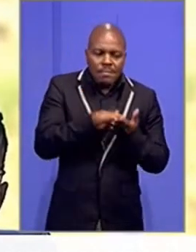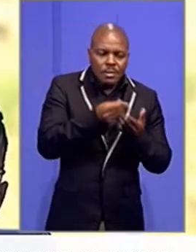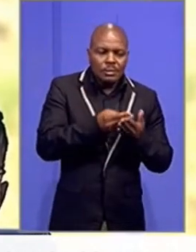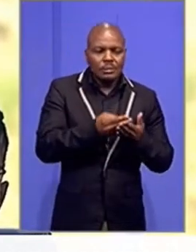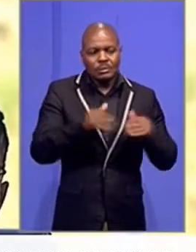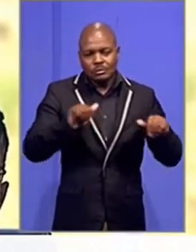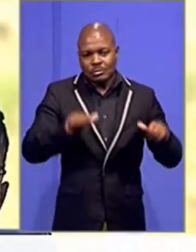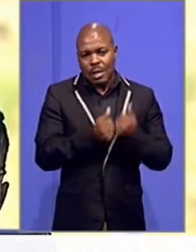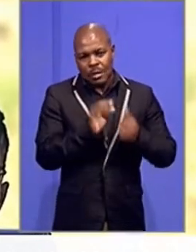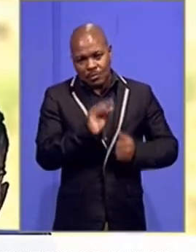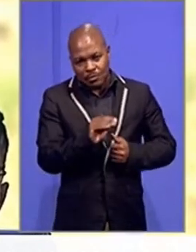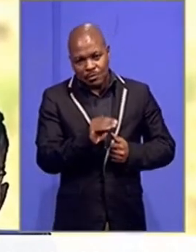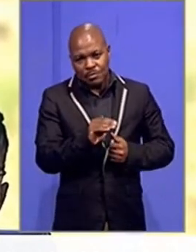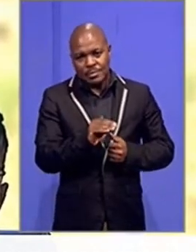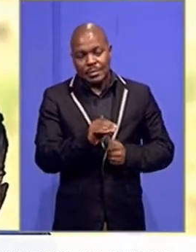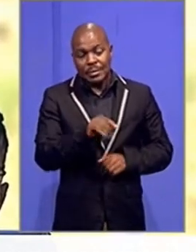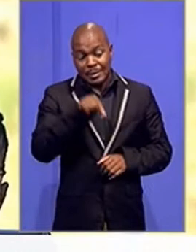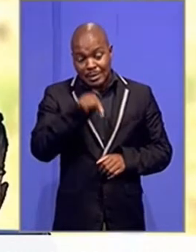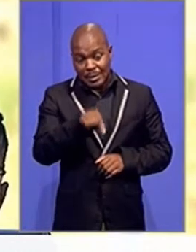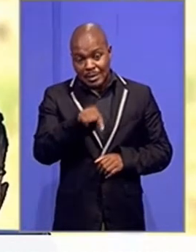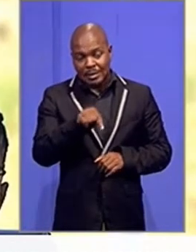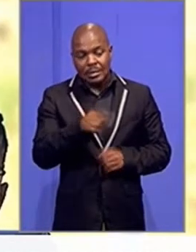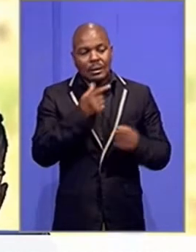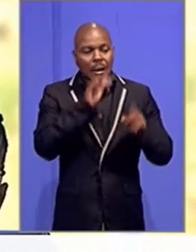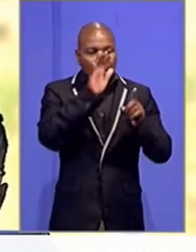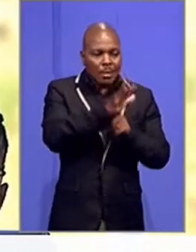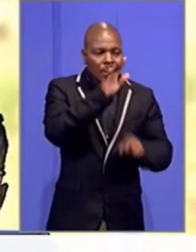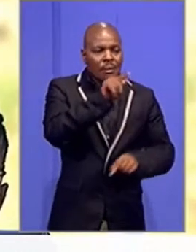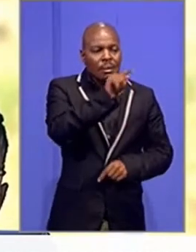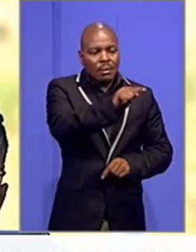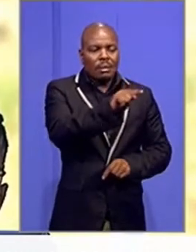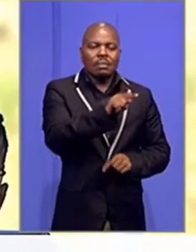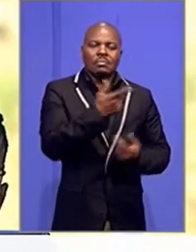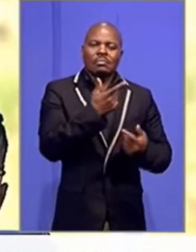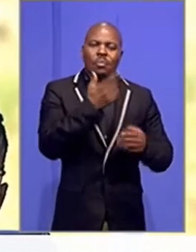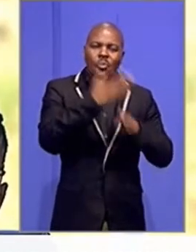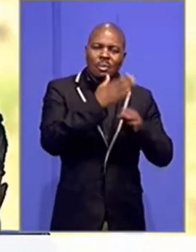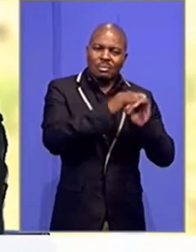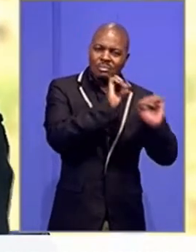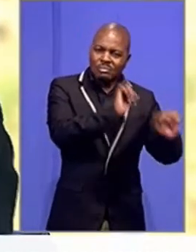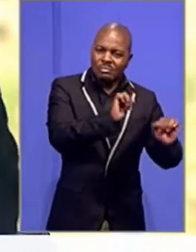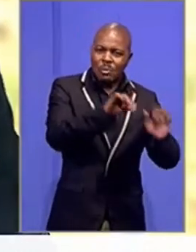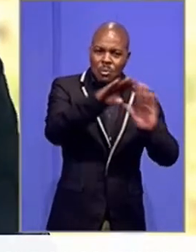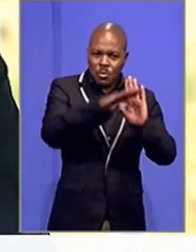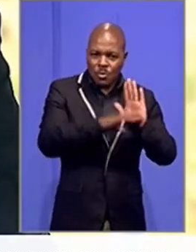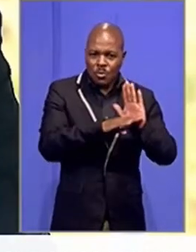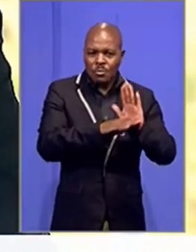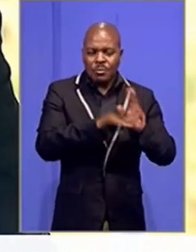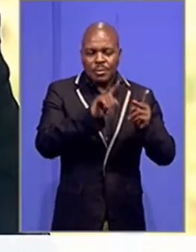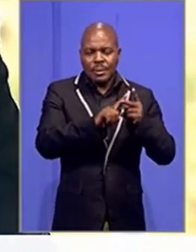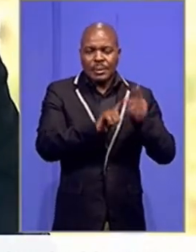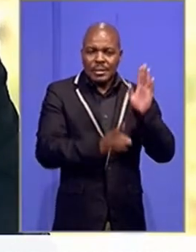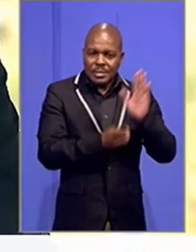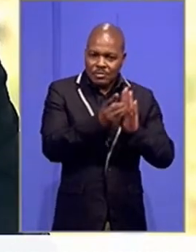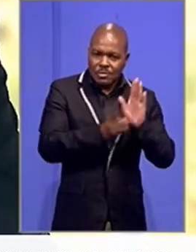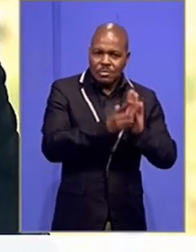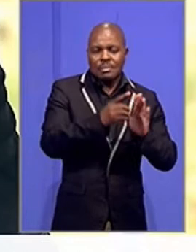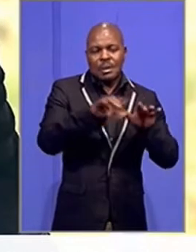challenges that affect various defense programs and development activities.